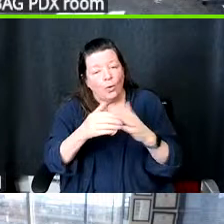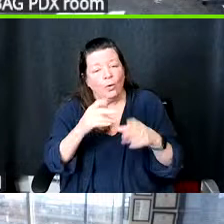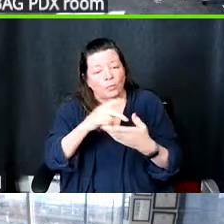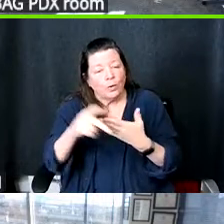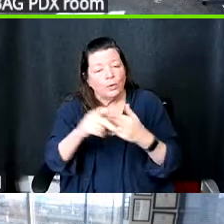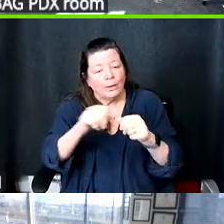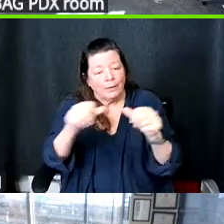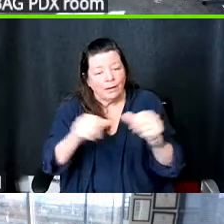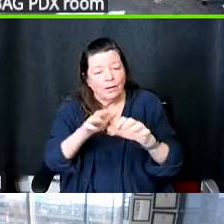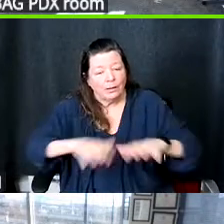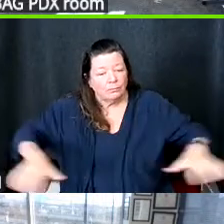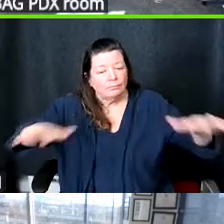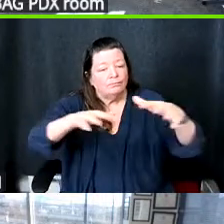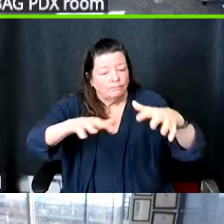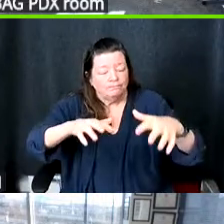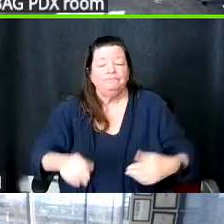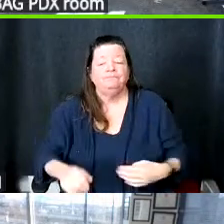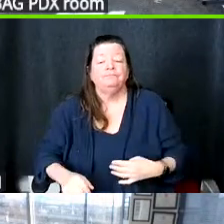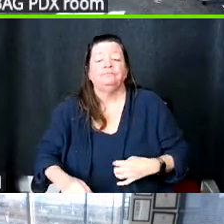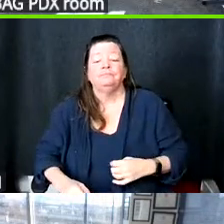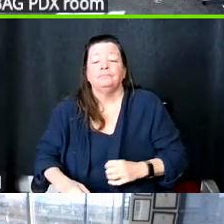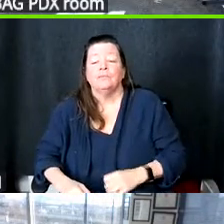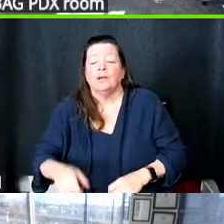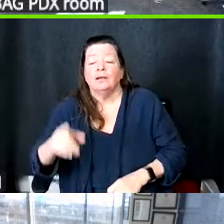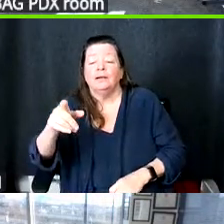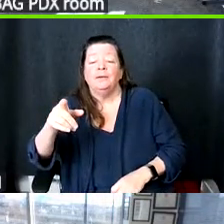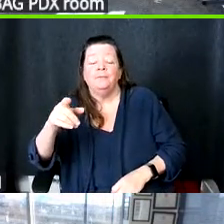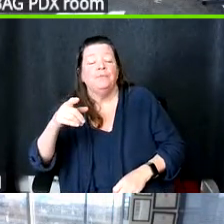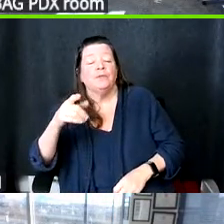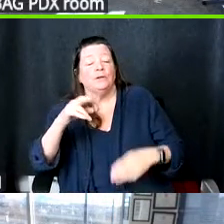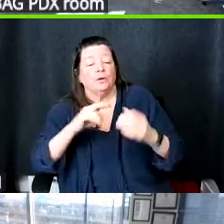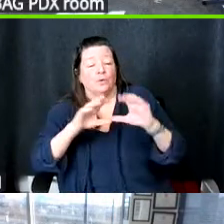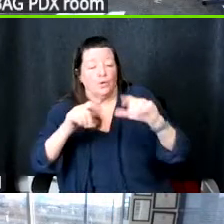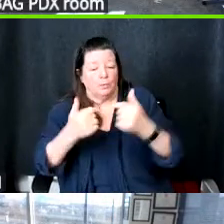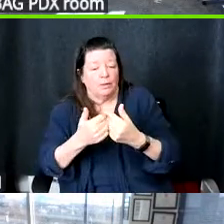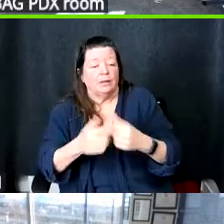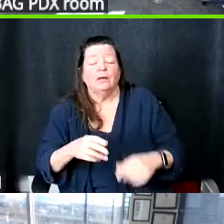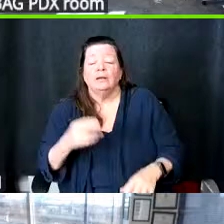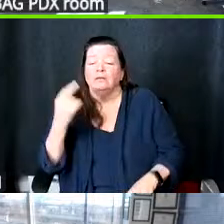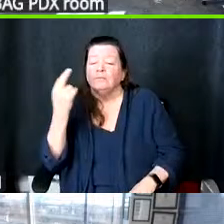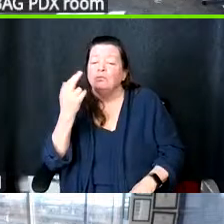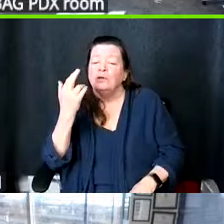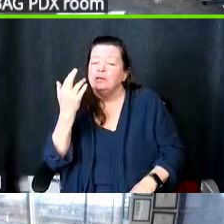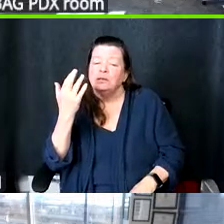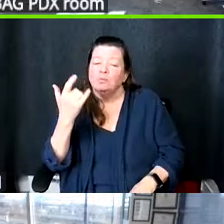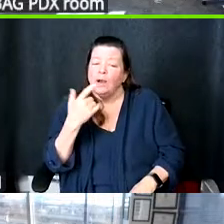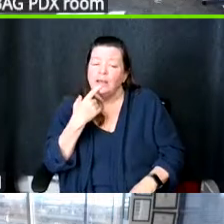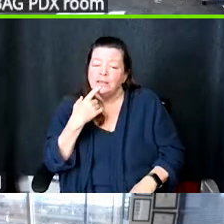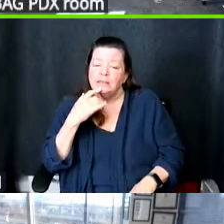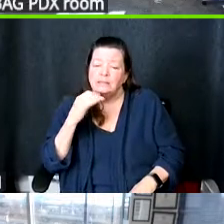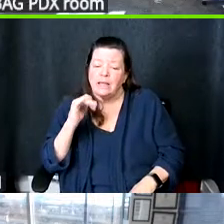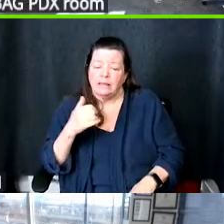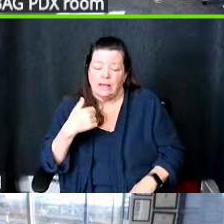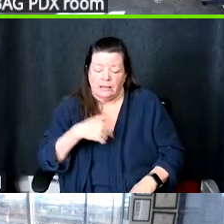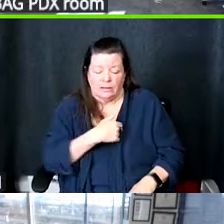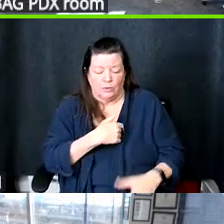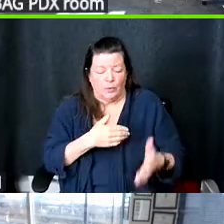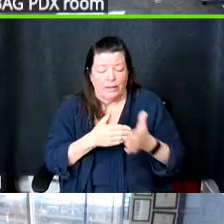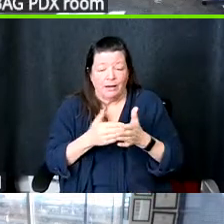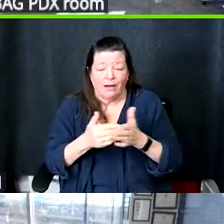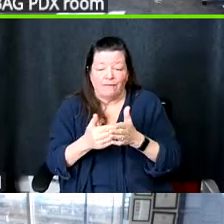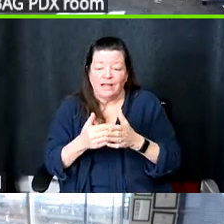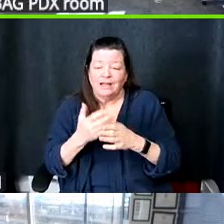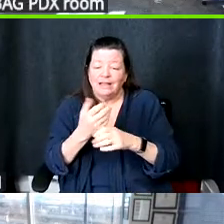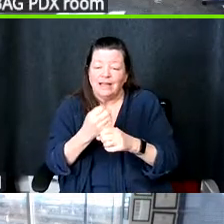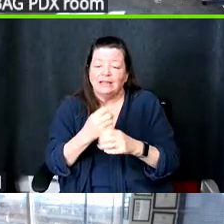suggested. Emily, the reason I say this is because we often get weekly emails